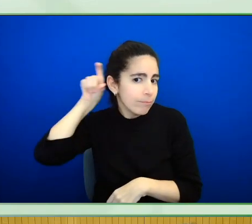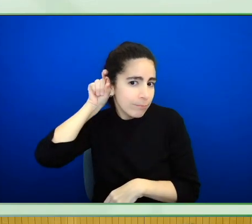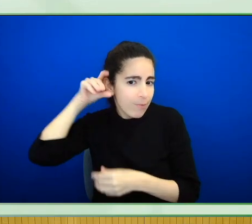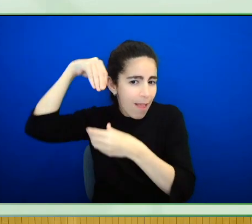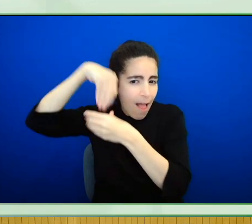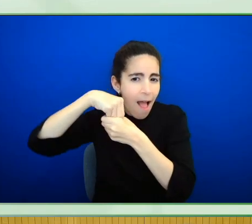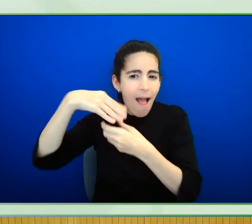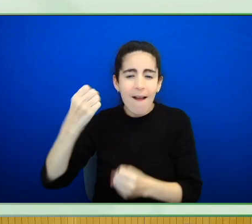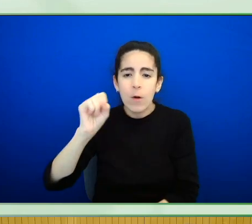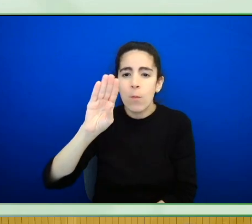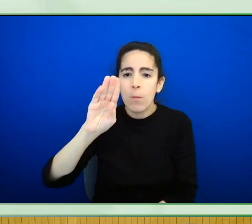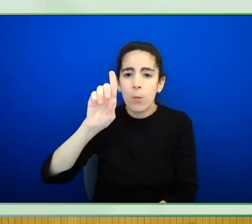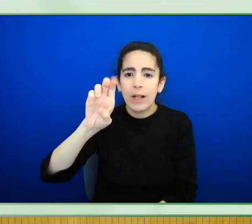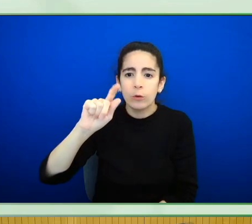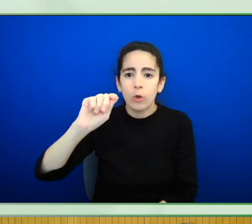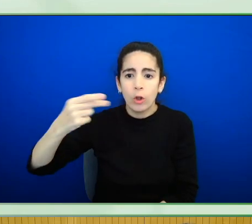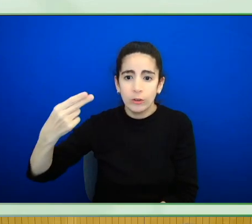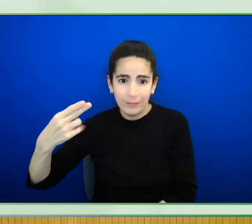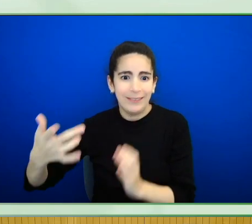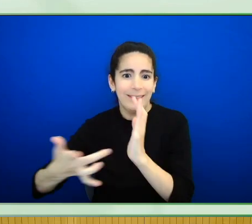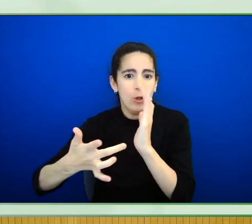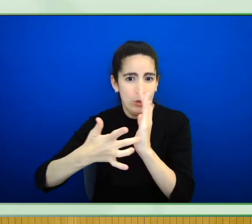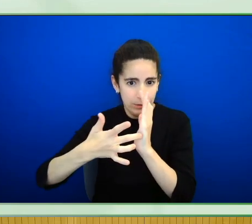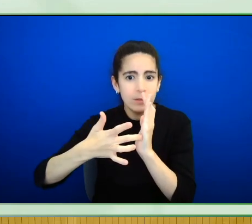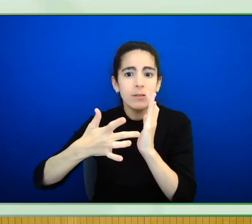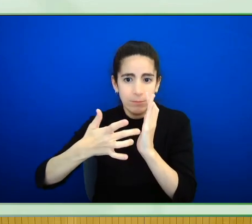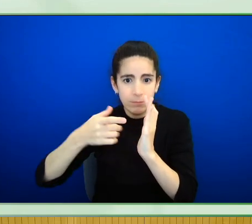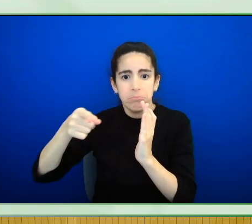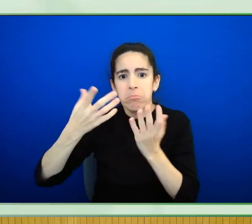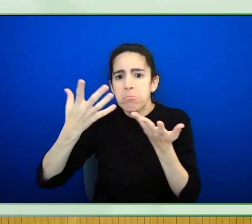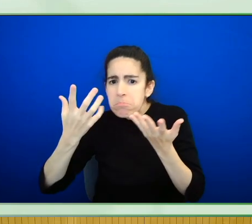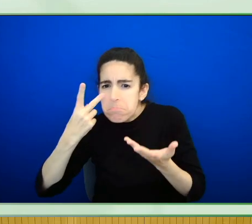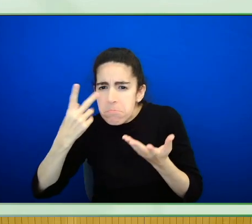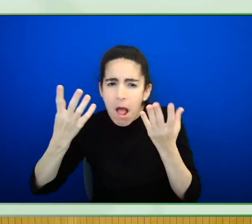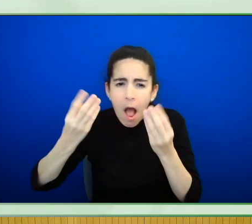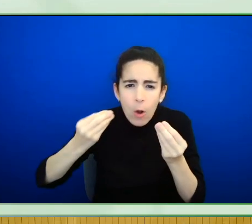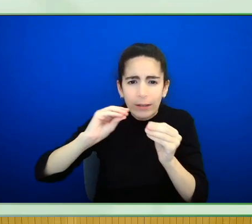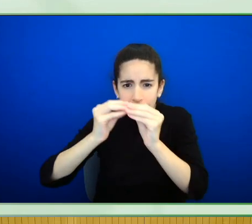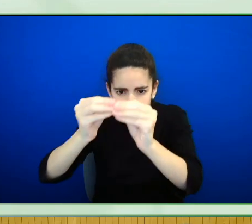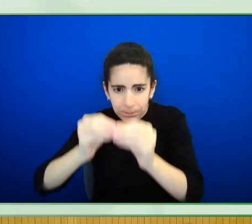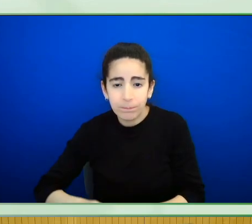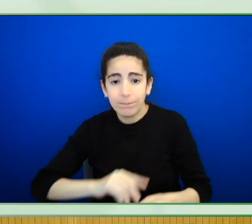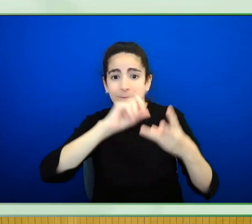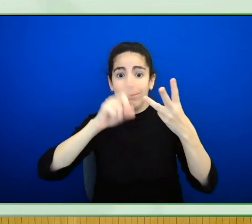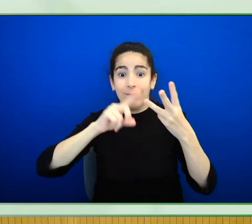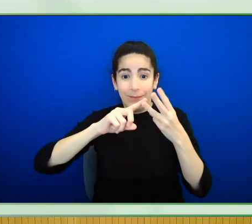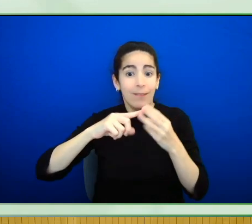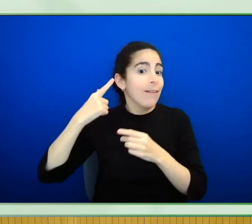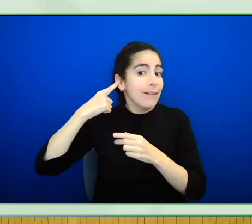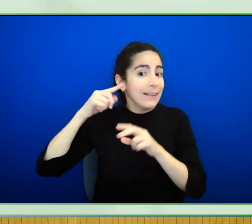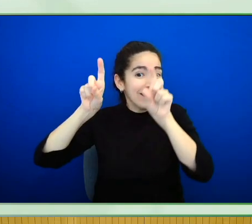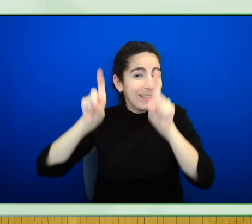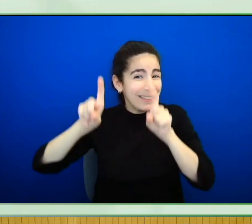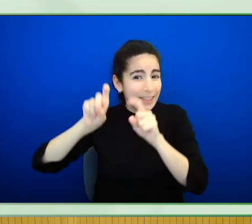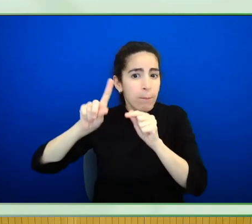the follow-ups of the hearing aids with Bluetooth. This is not something that we develop. There are many brands